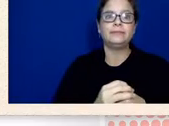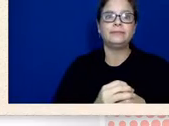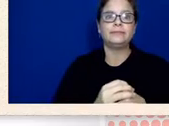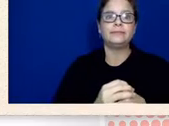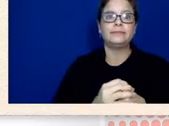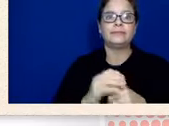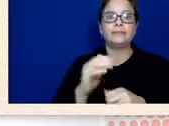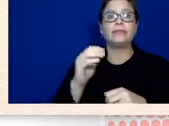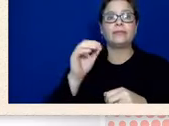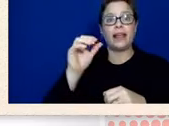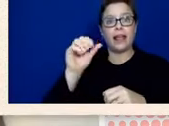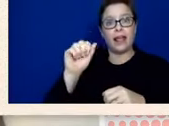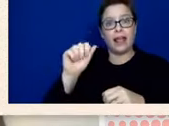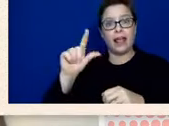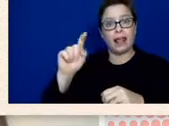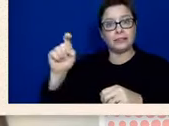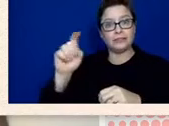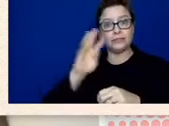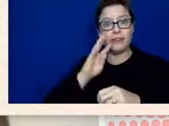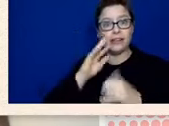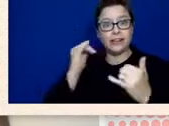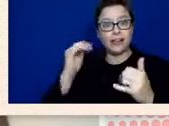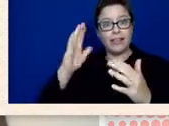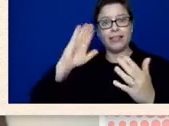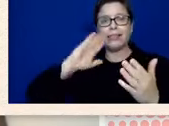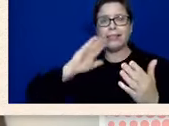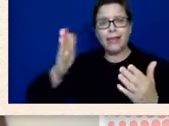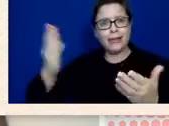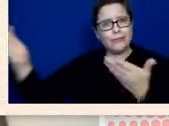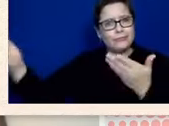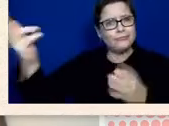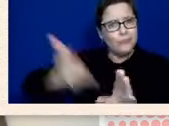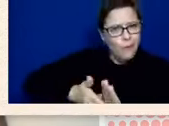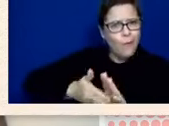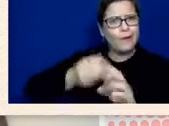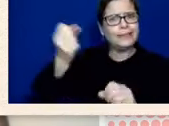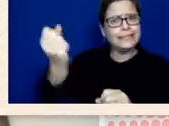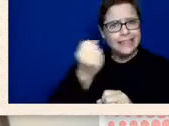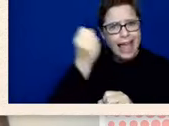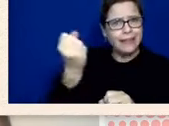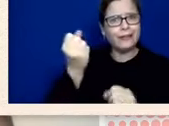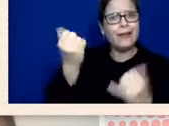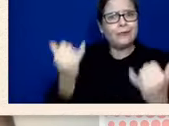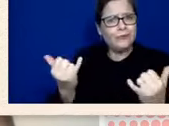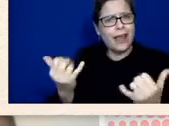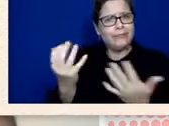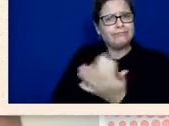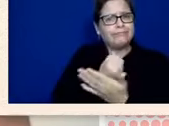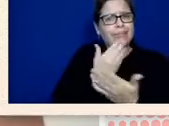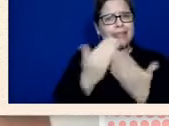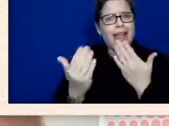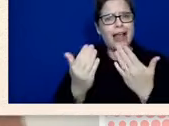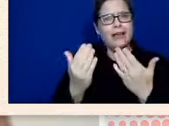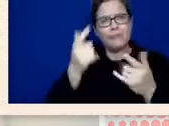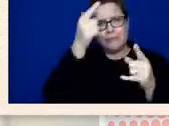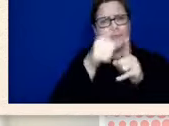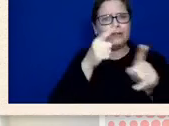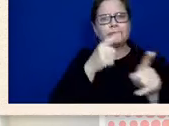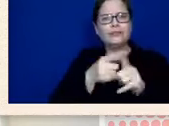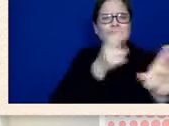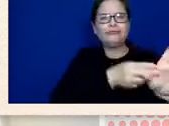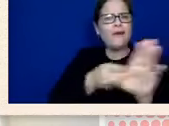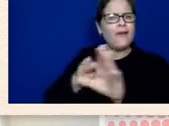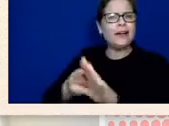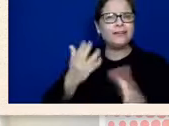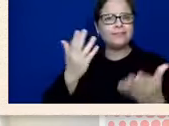Well, thank you guys for joining me on this Saturday, and thank you to our siblings for joining us. So now,